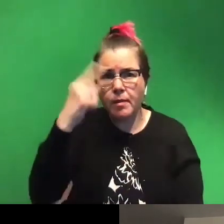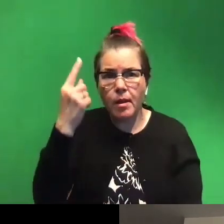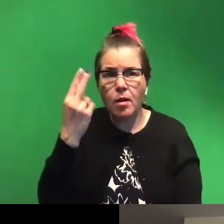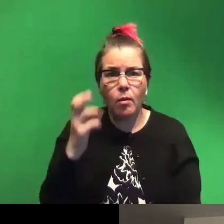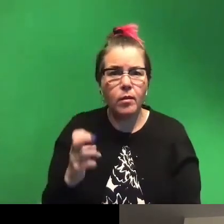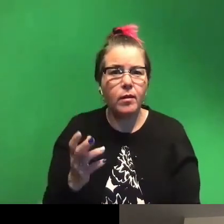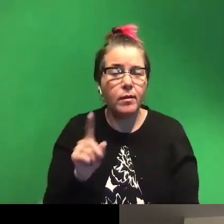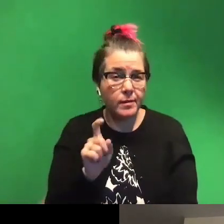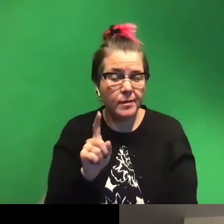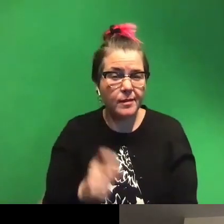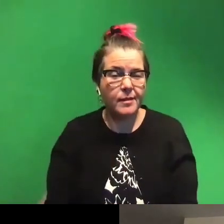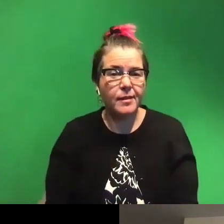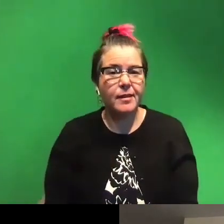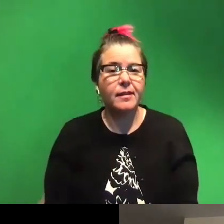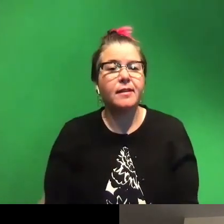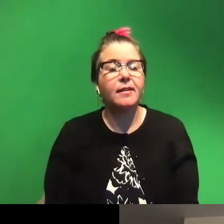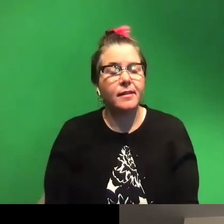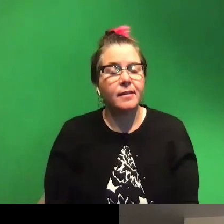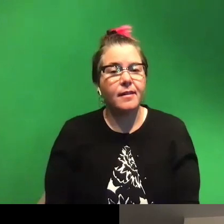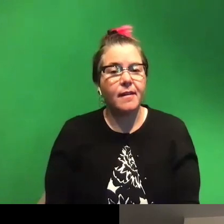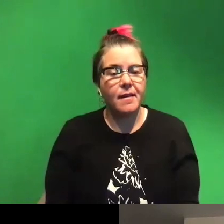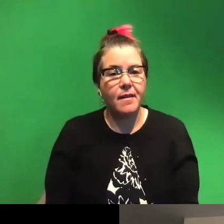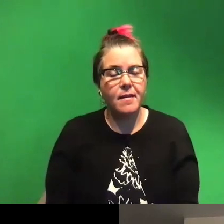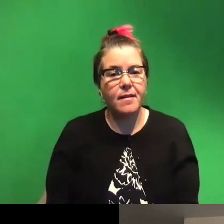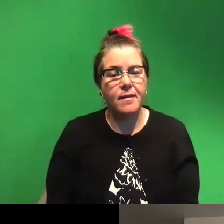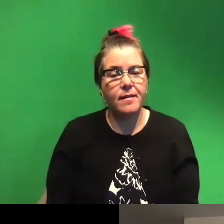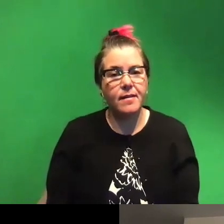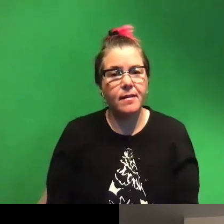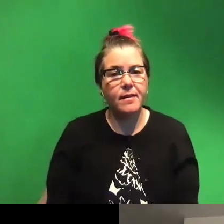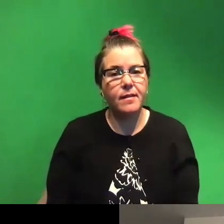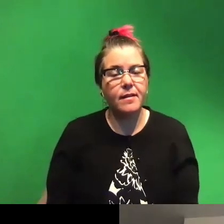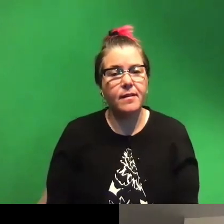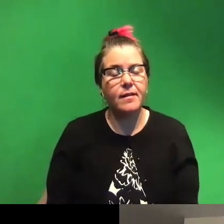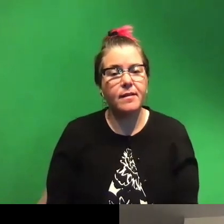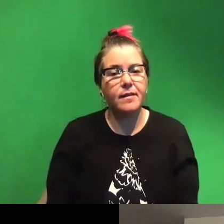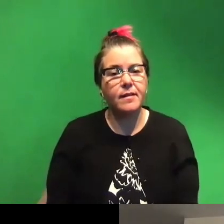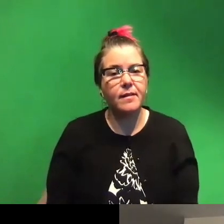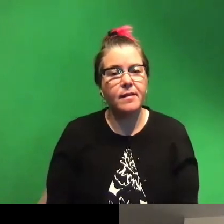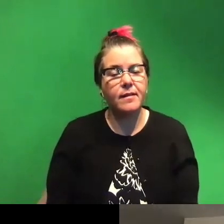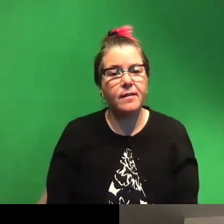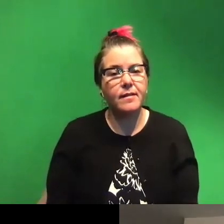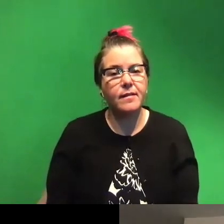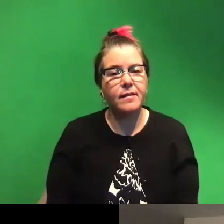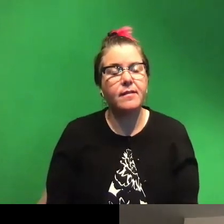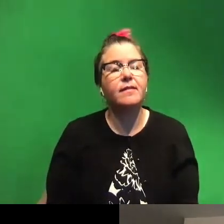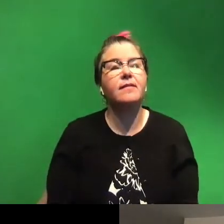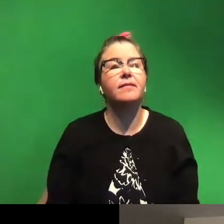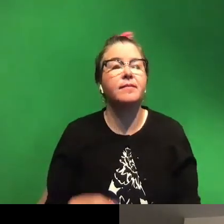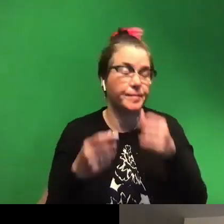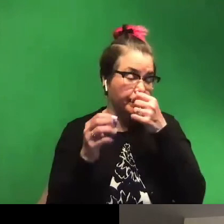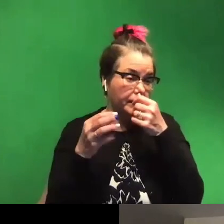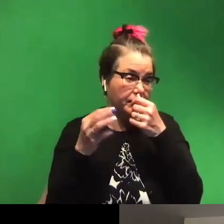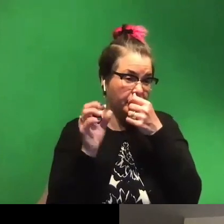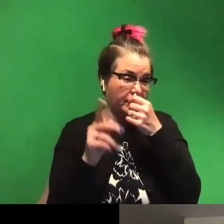good. There was okay. I'm gonna. The thing what happens when you have a